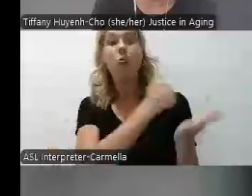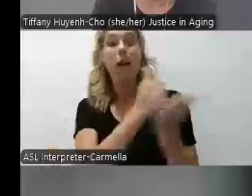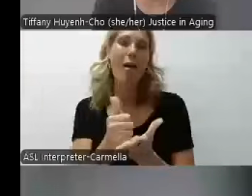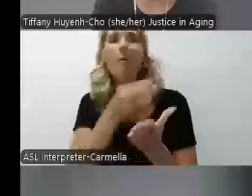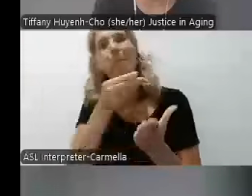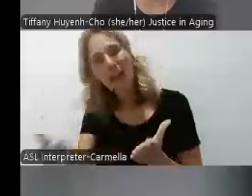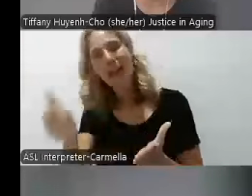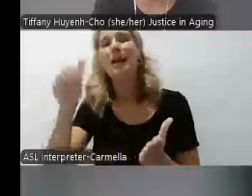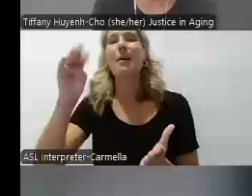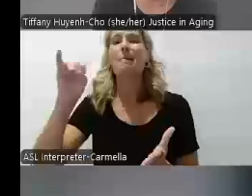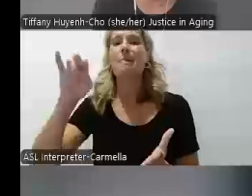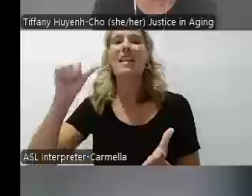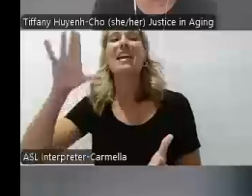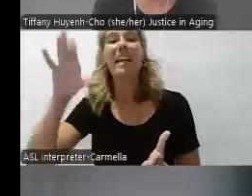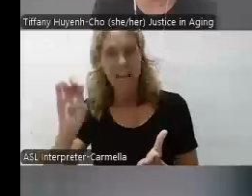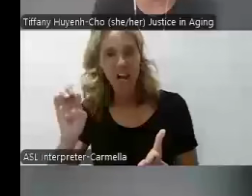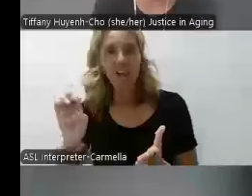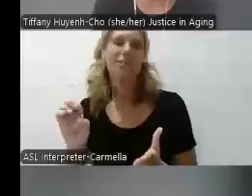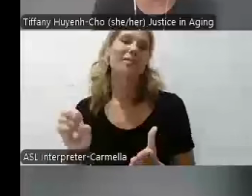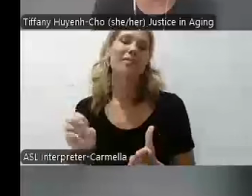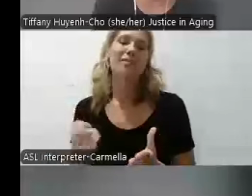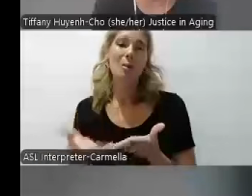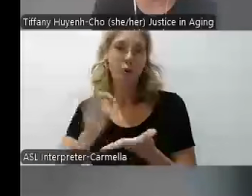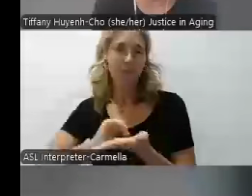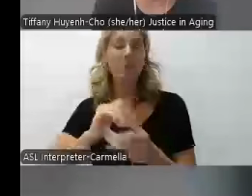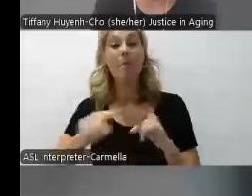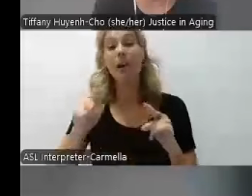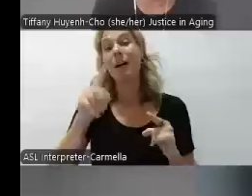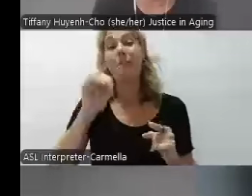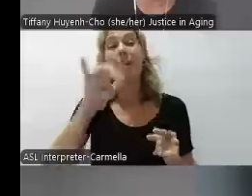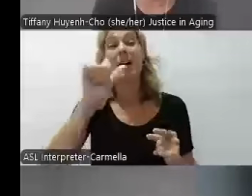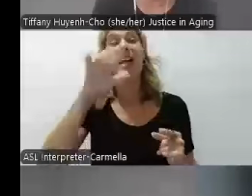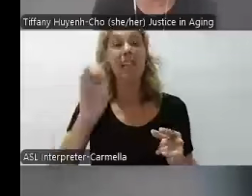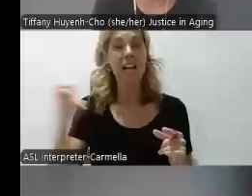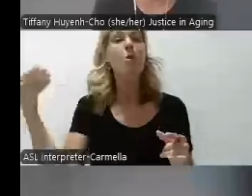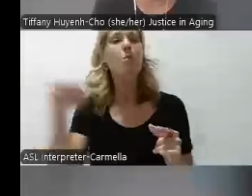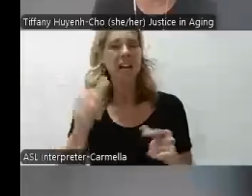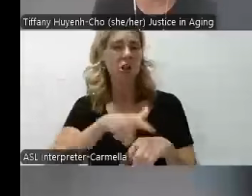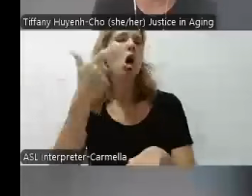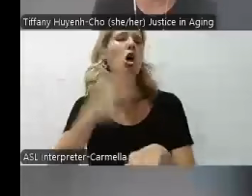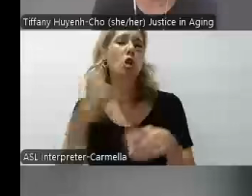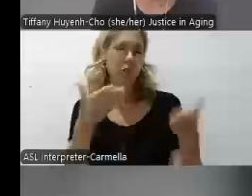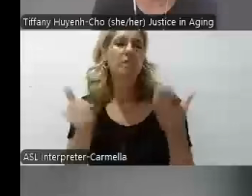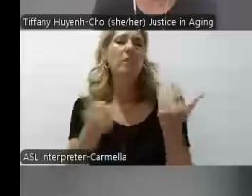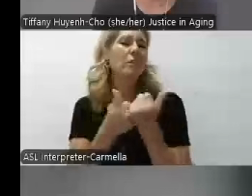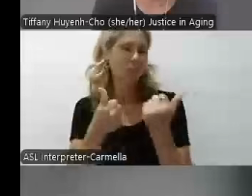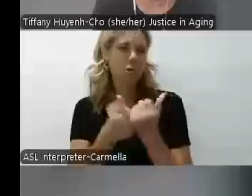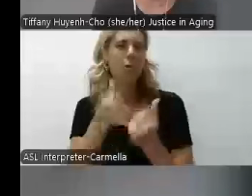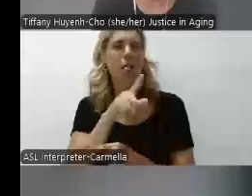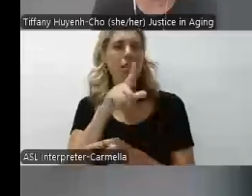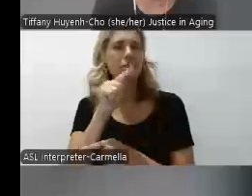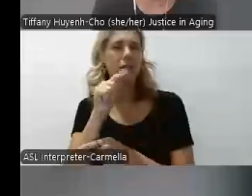premiums. We'll talk about this a bit more, but Medicaid is also the primary payer for long-term services and supports, or